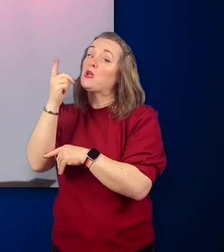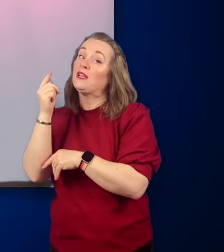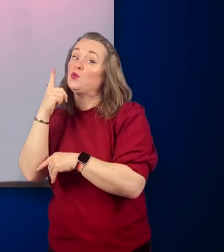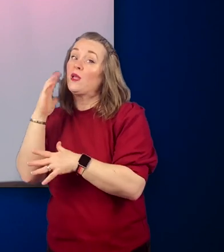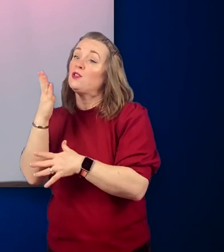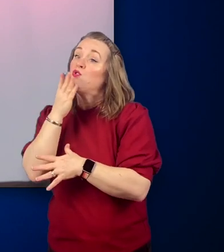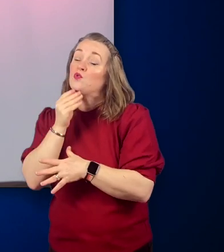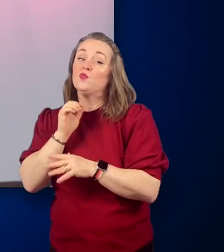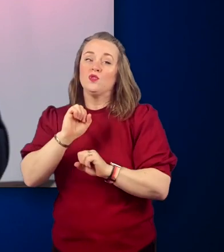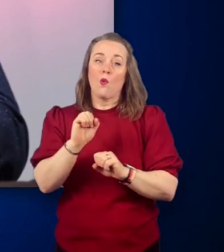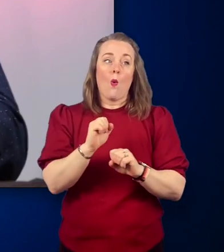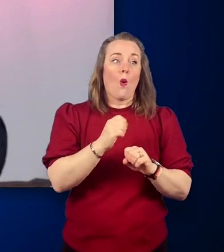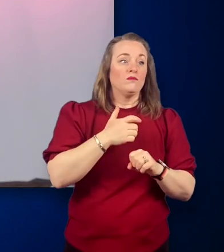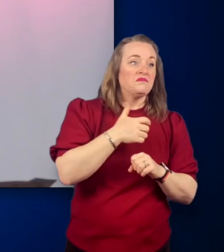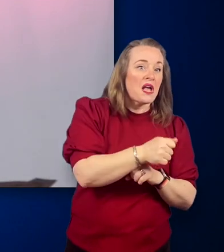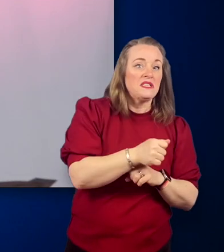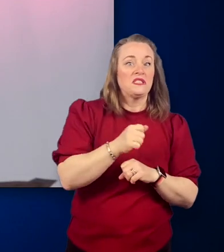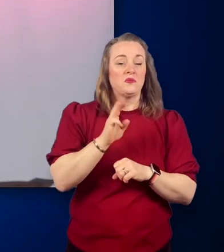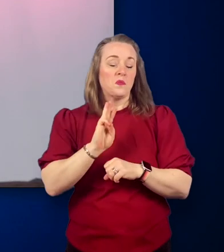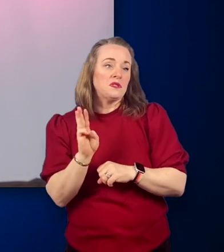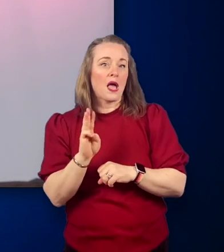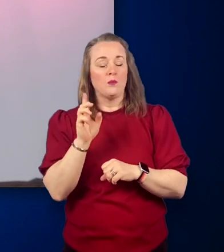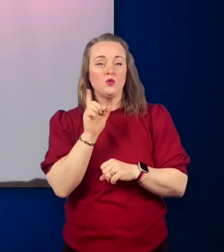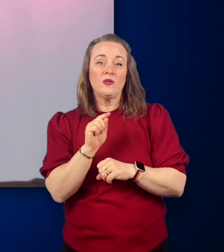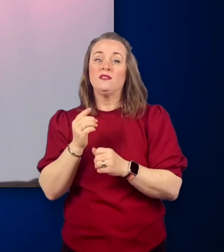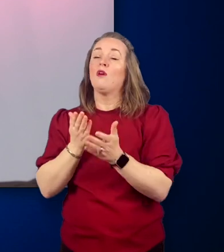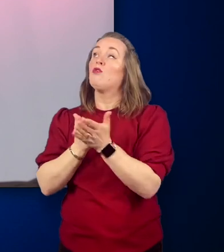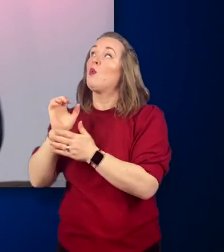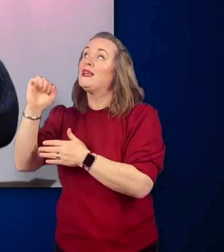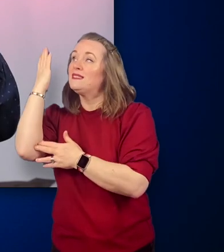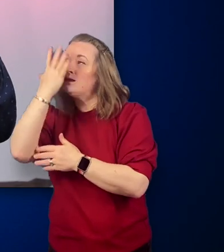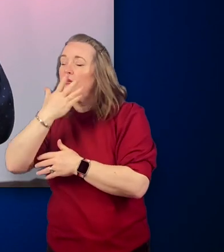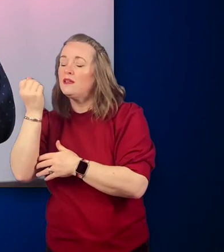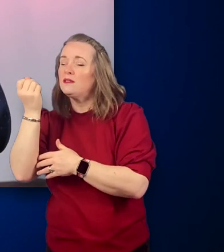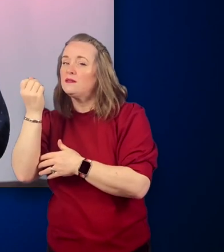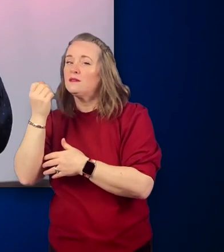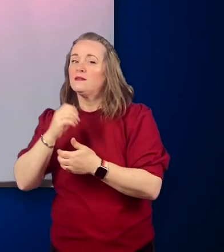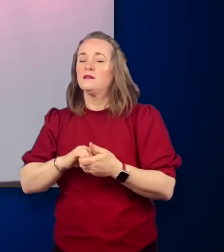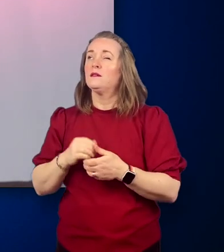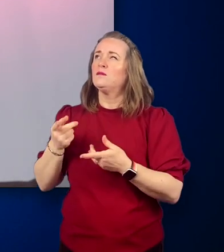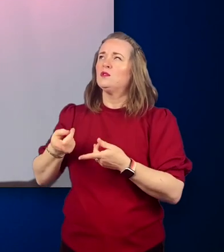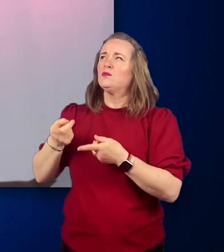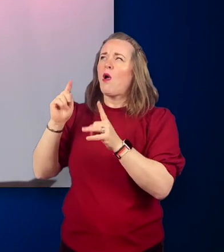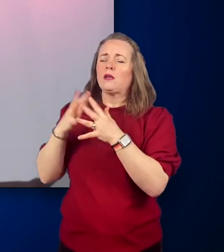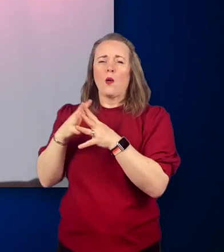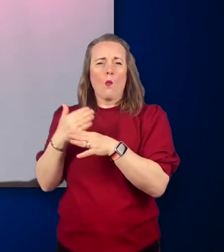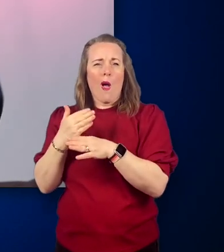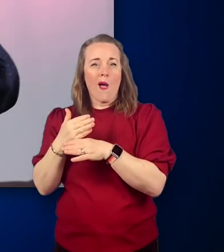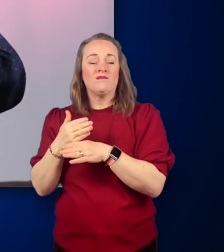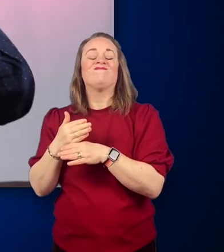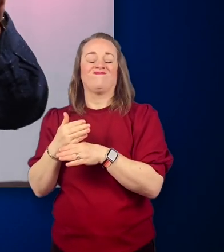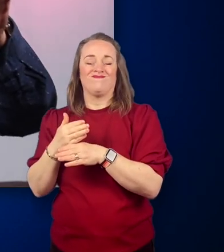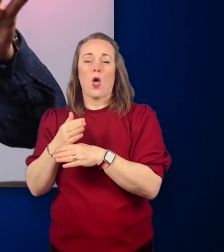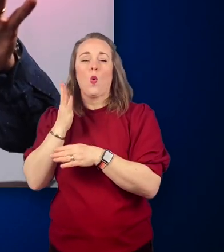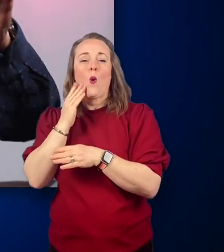appointment. You see, the way God has always worked is when people are sent. If you look